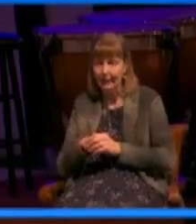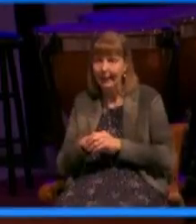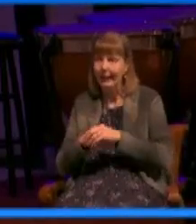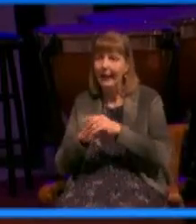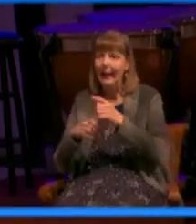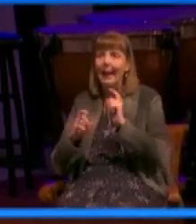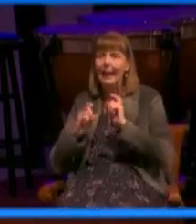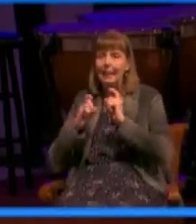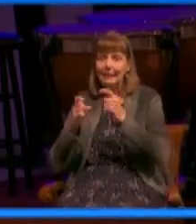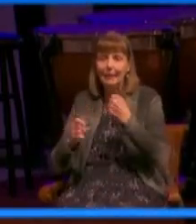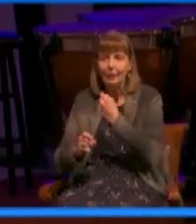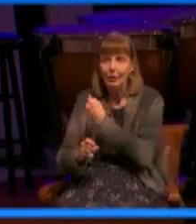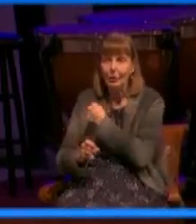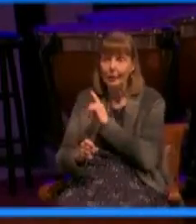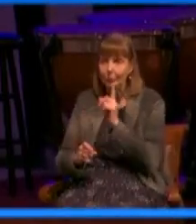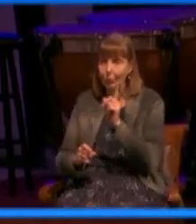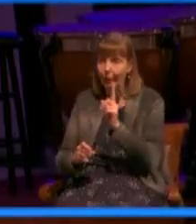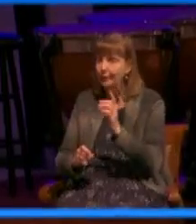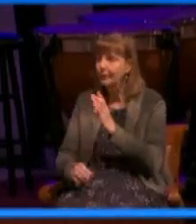Colossians chapter 2,